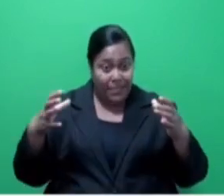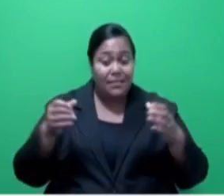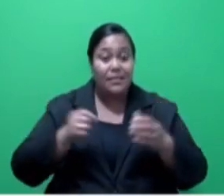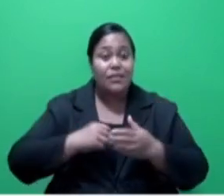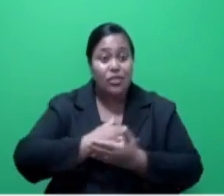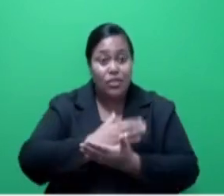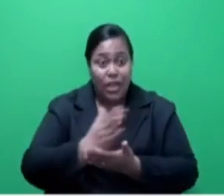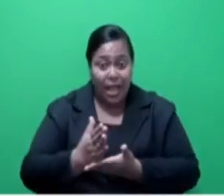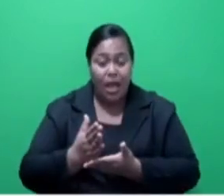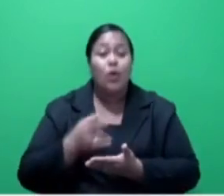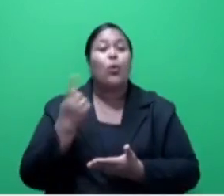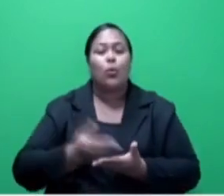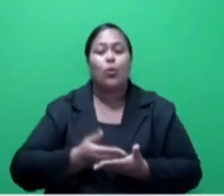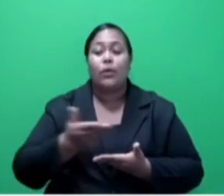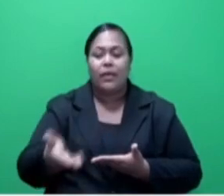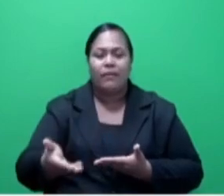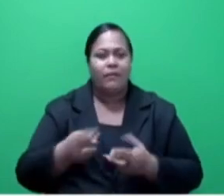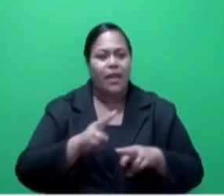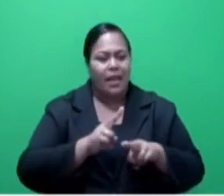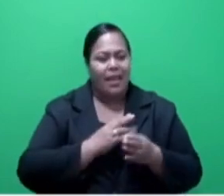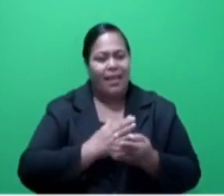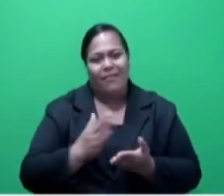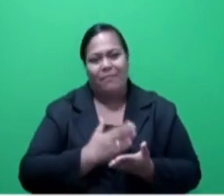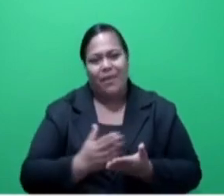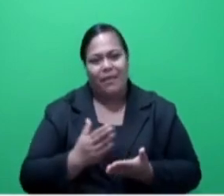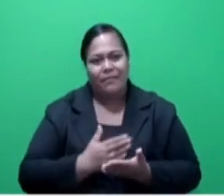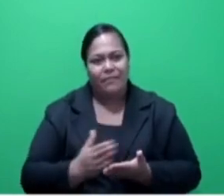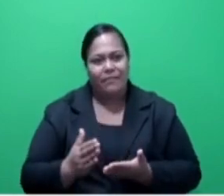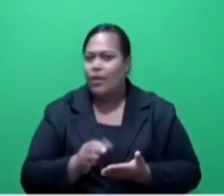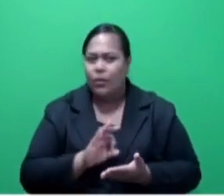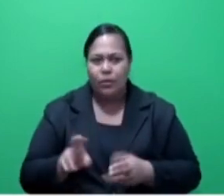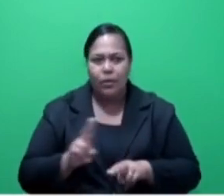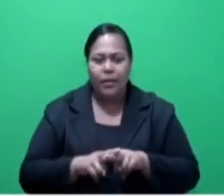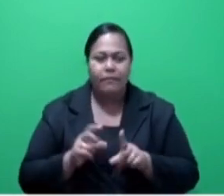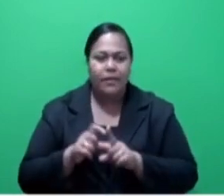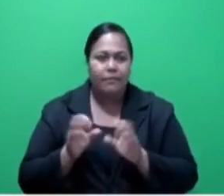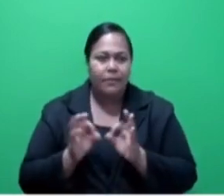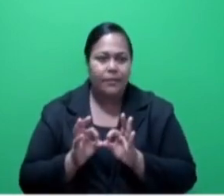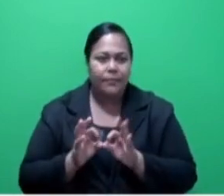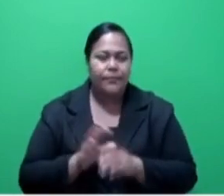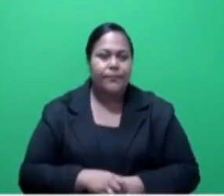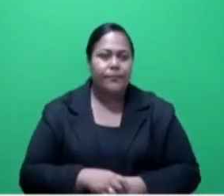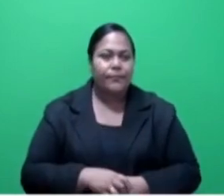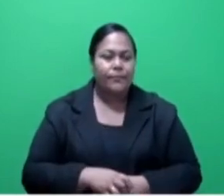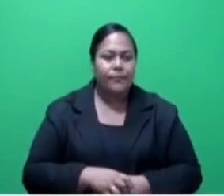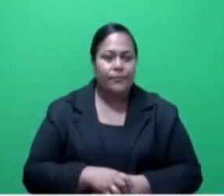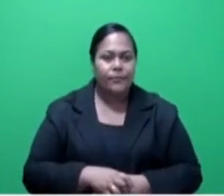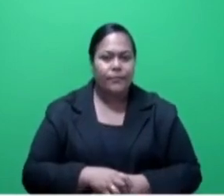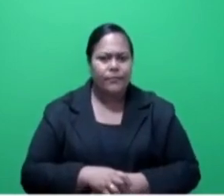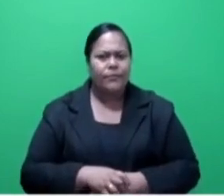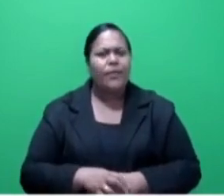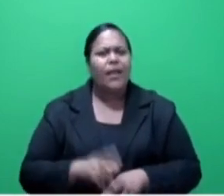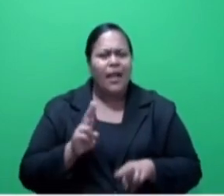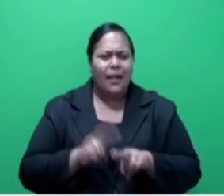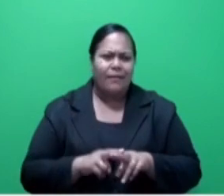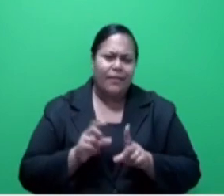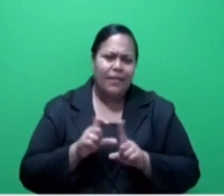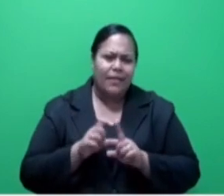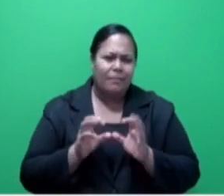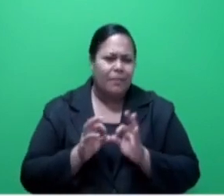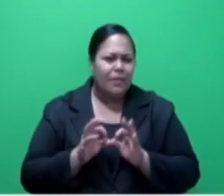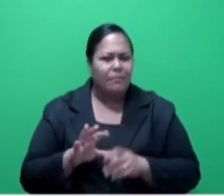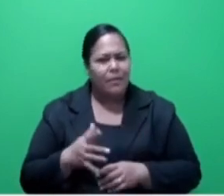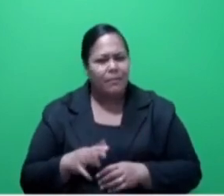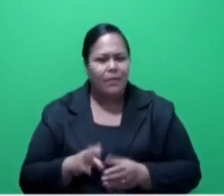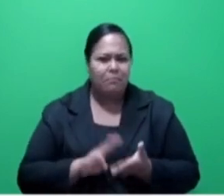by FNPF, not FDB. I think FDB exposure from memory was about 60, 70 million. A few hundred million